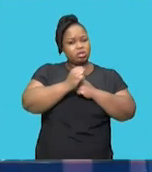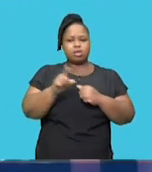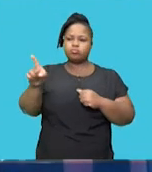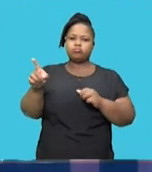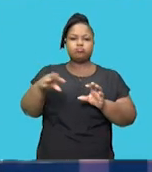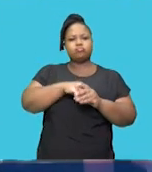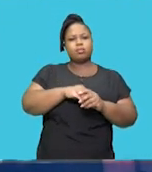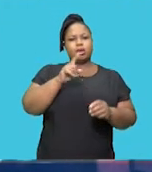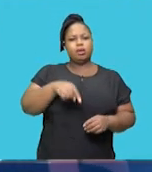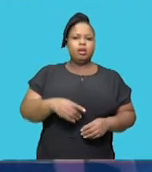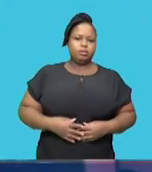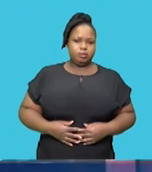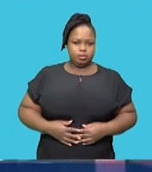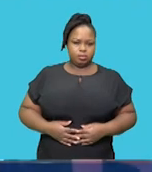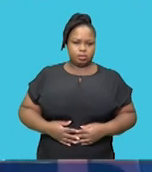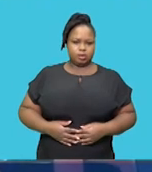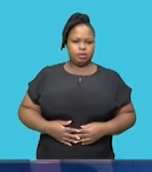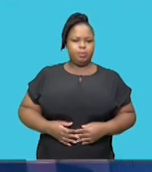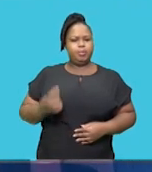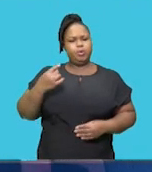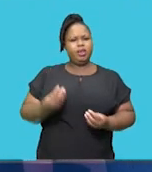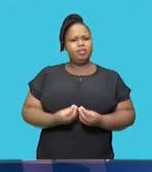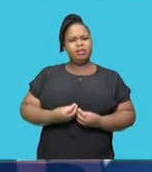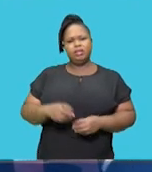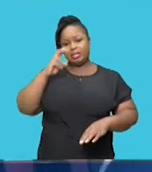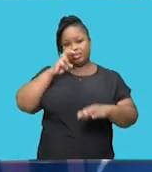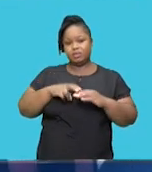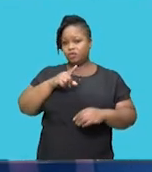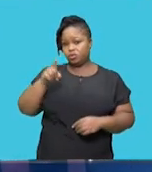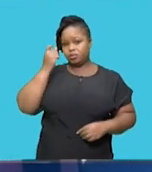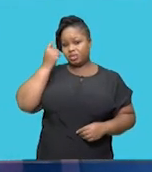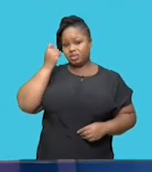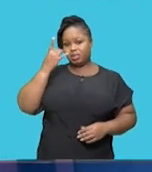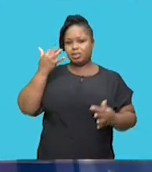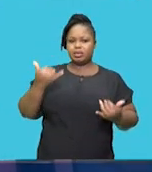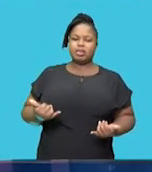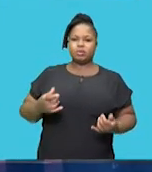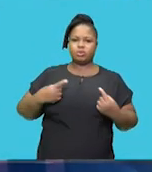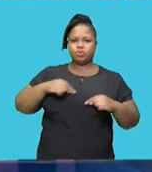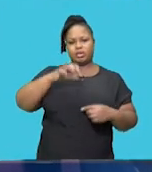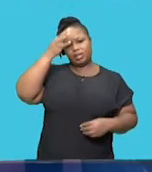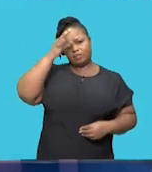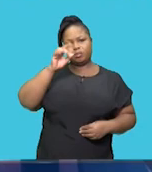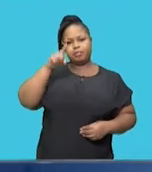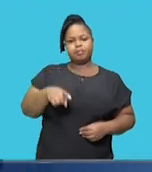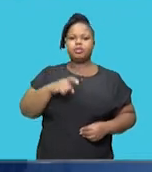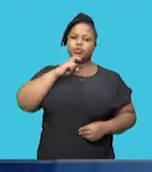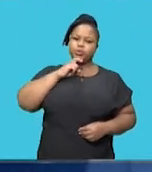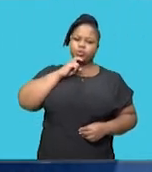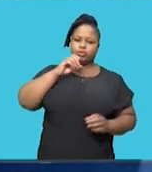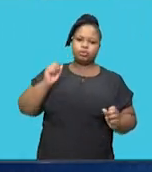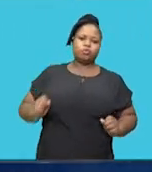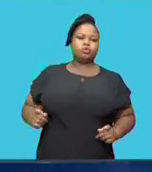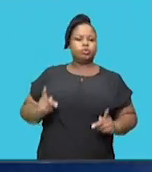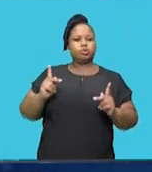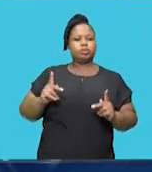included in them. One thing that I need for you to understand is that at this point we are in government and we need to use the opportunity